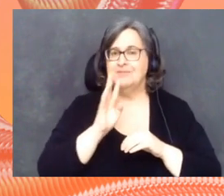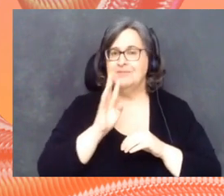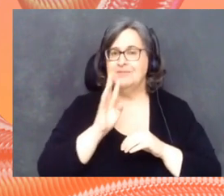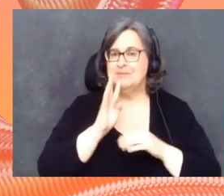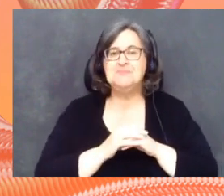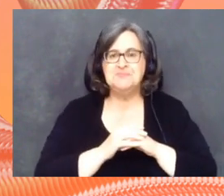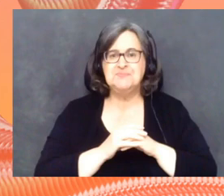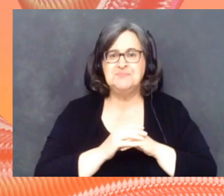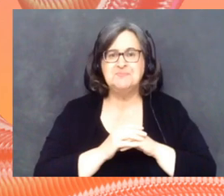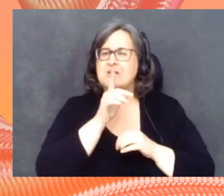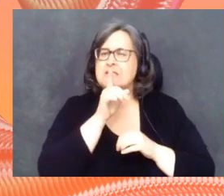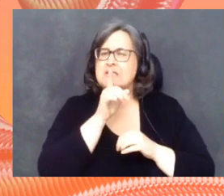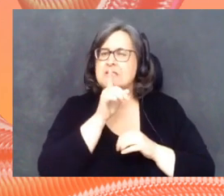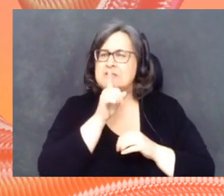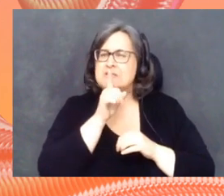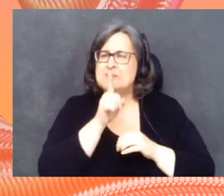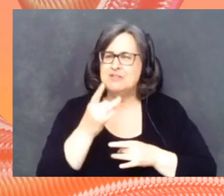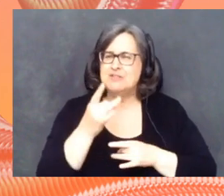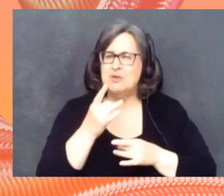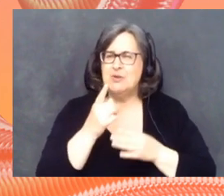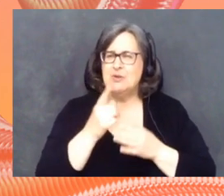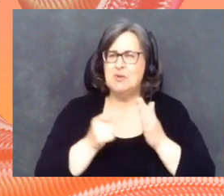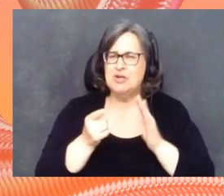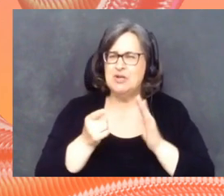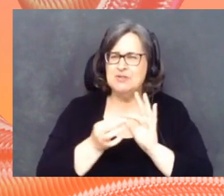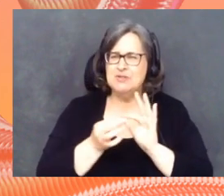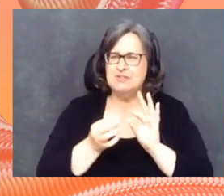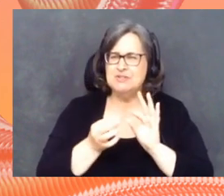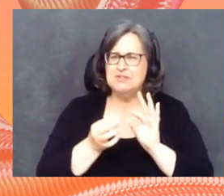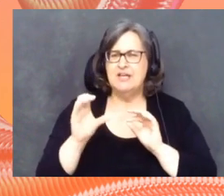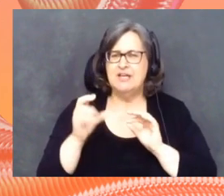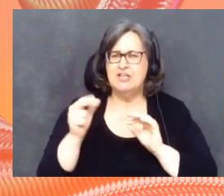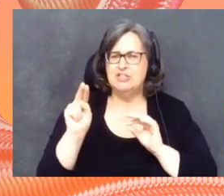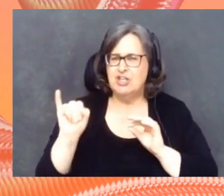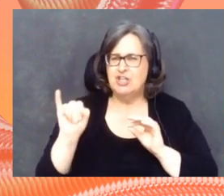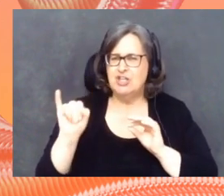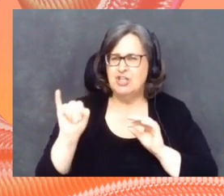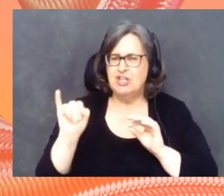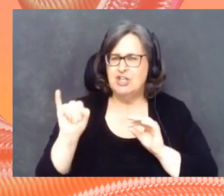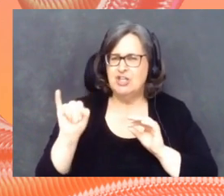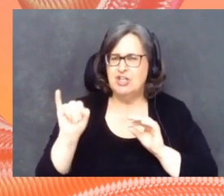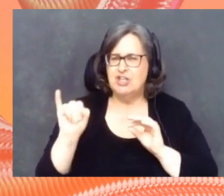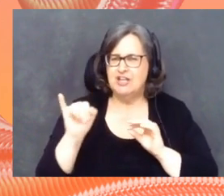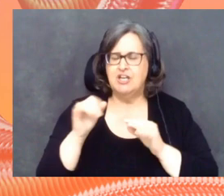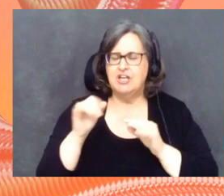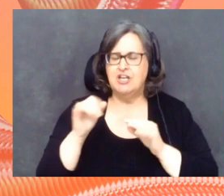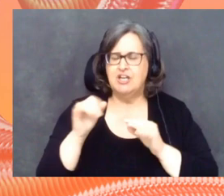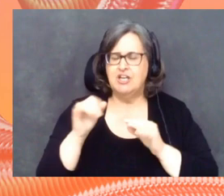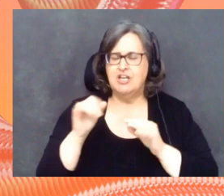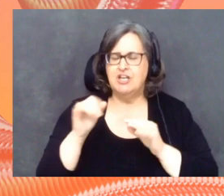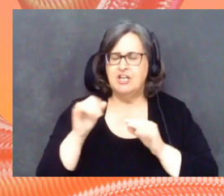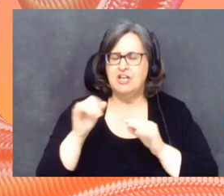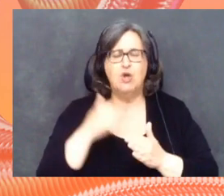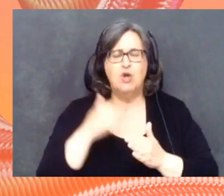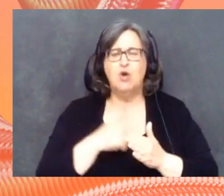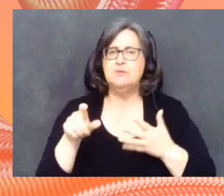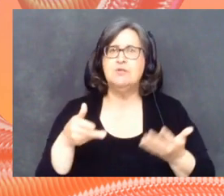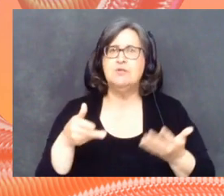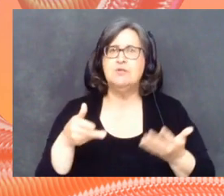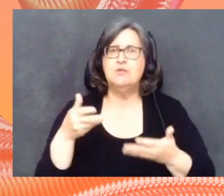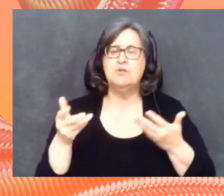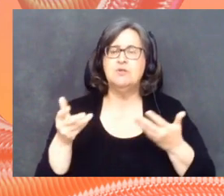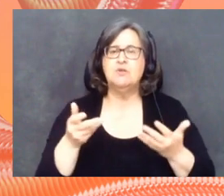It's interesting in what you're saying, Chani. What I'm hearing is that we have to be in this